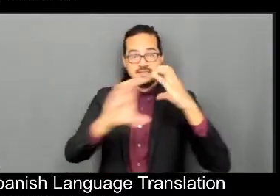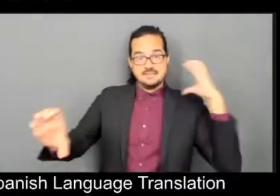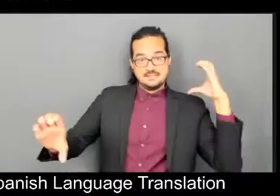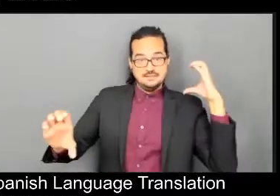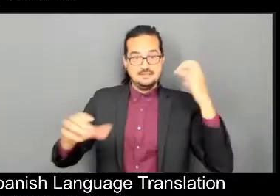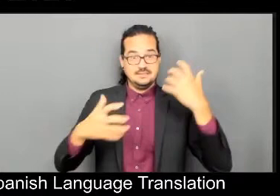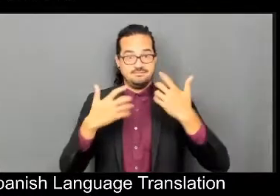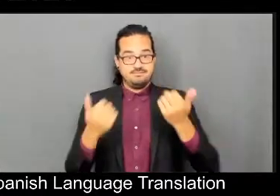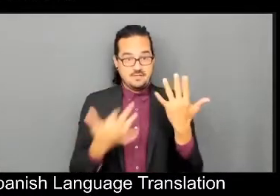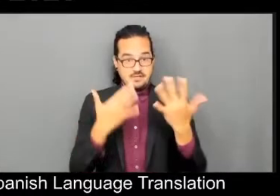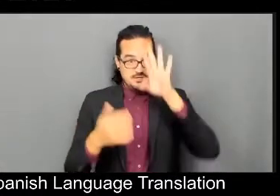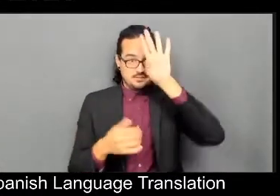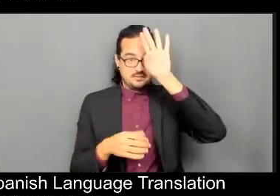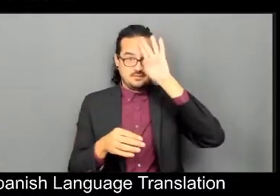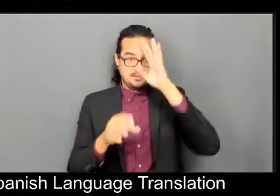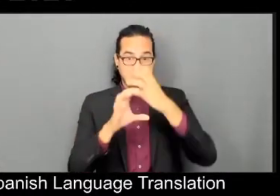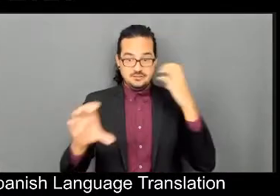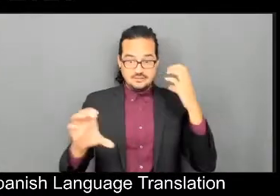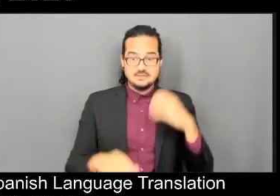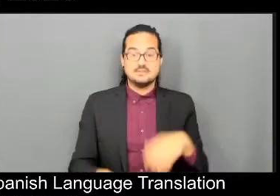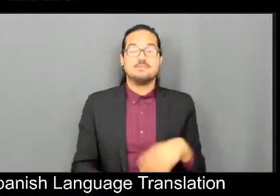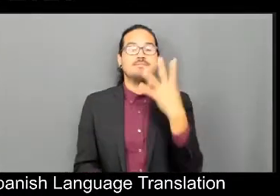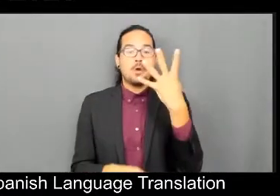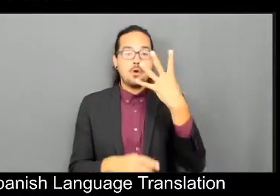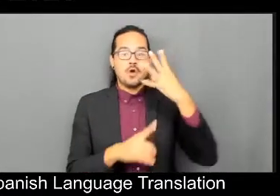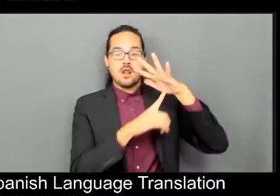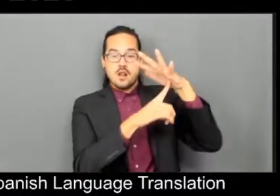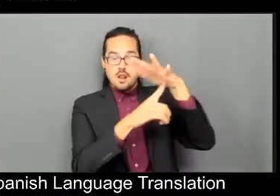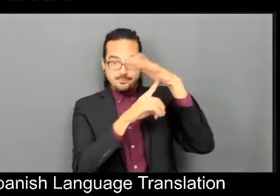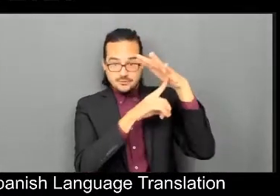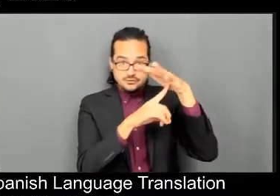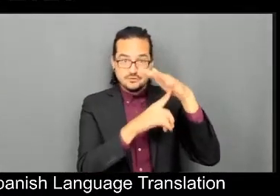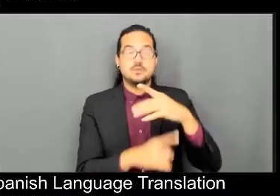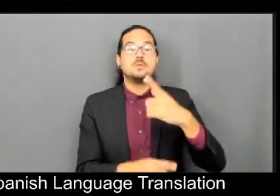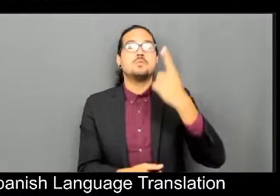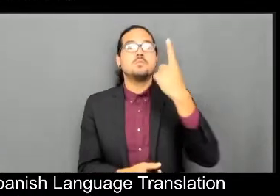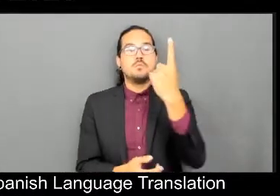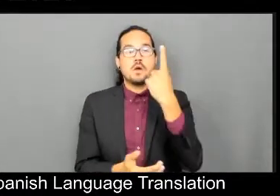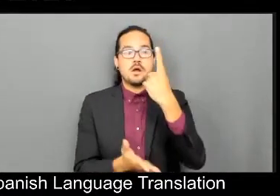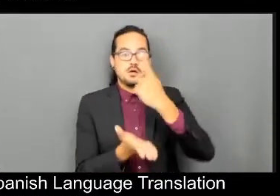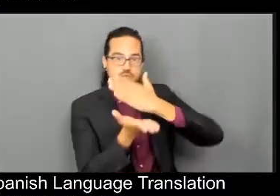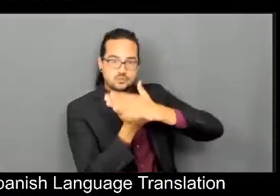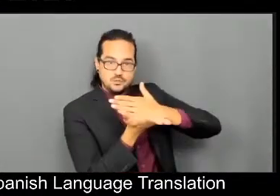one masticator, and 5 water tenders that are assisting with this